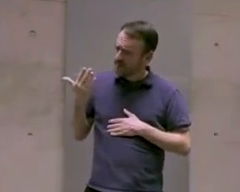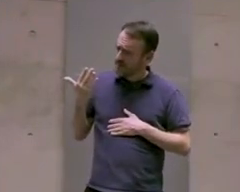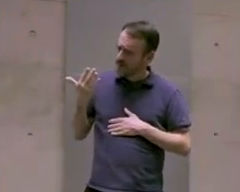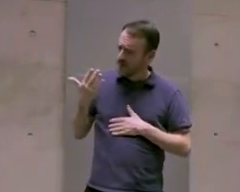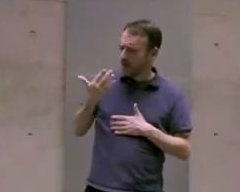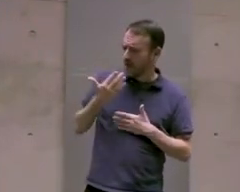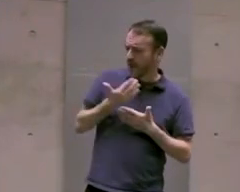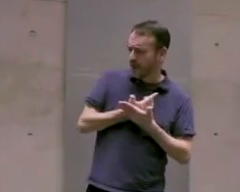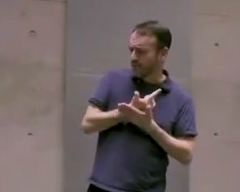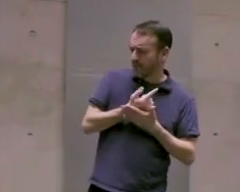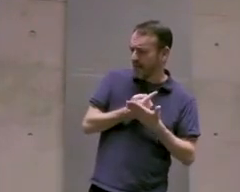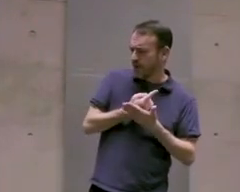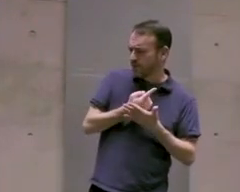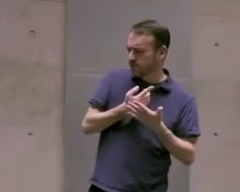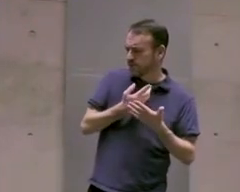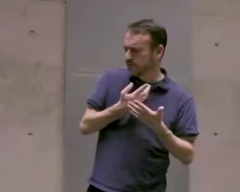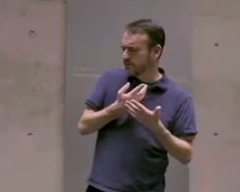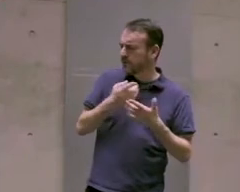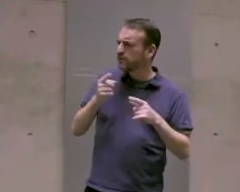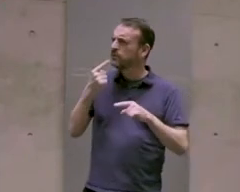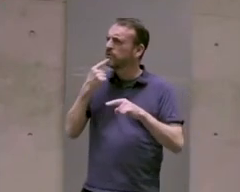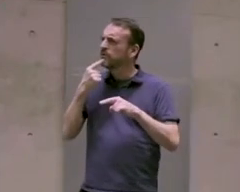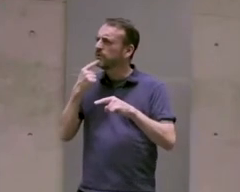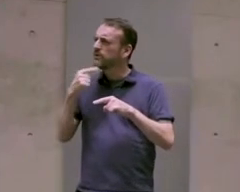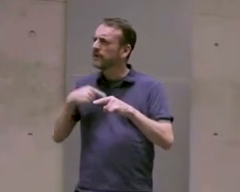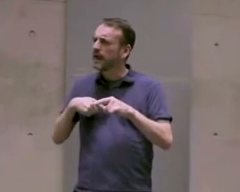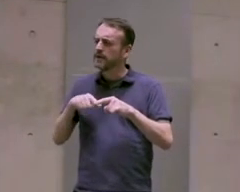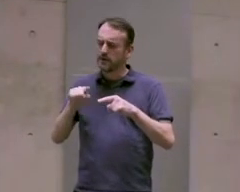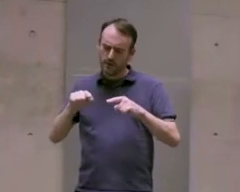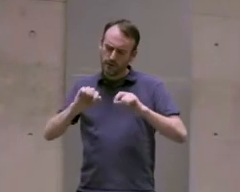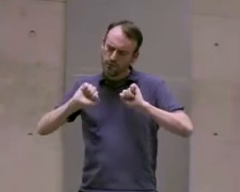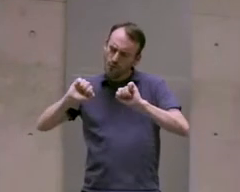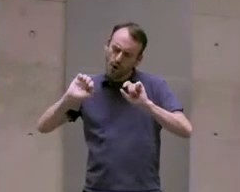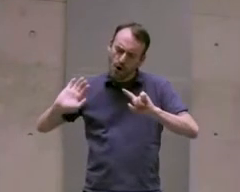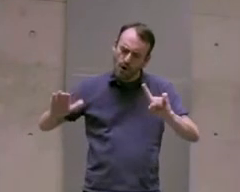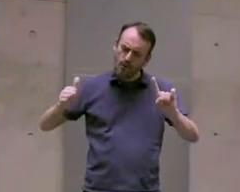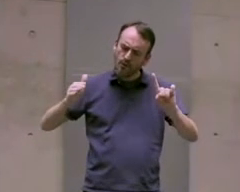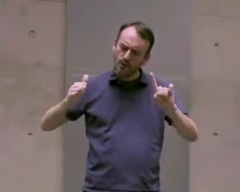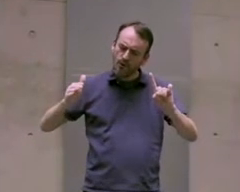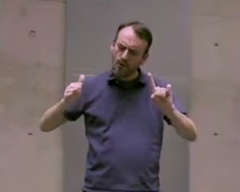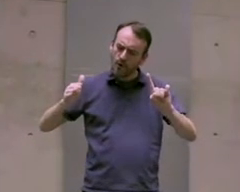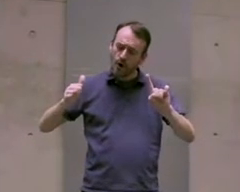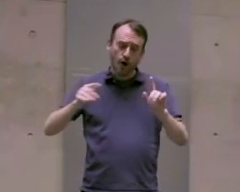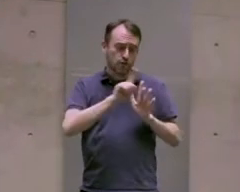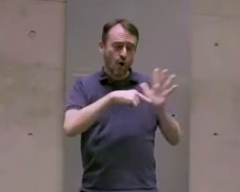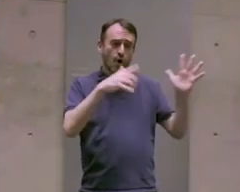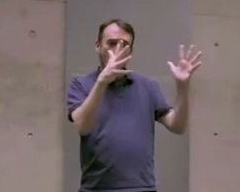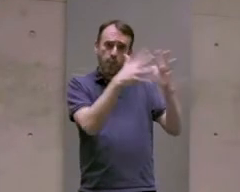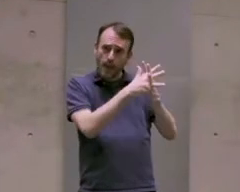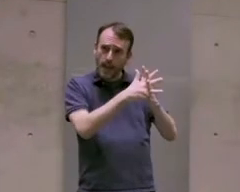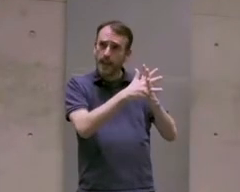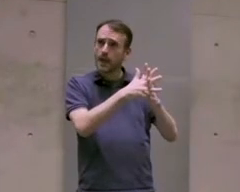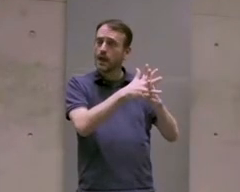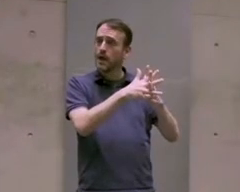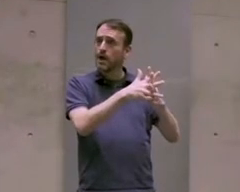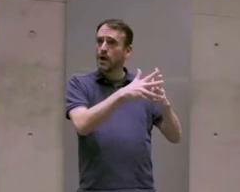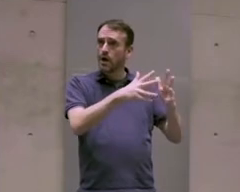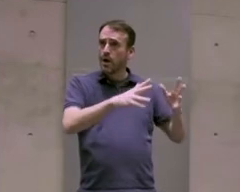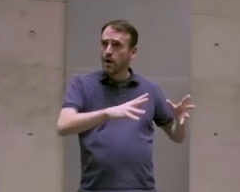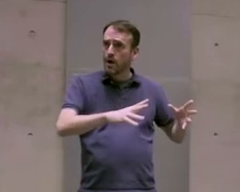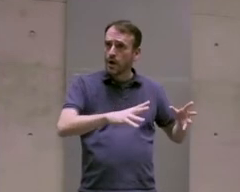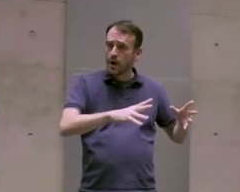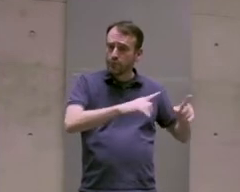about something you said before. You said that when you approached the producers of John Wick, if I understood correctly, there was actually